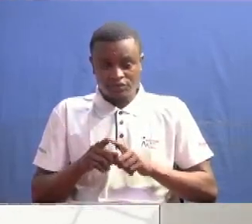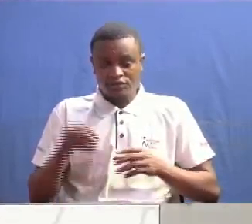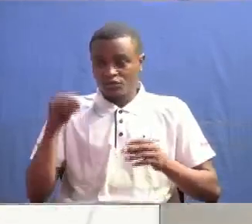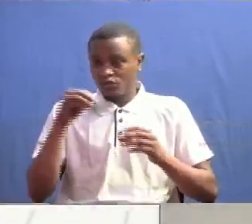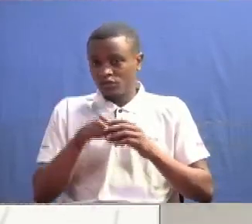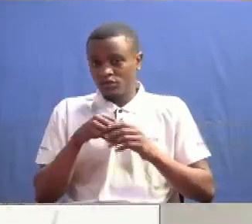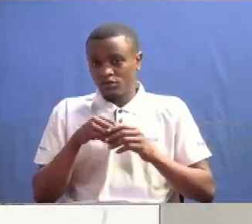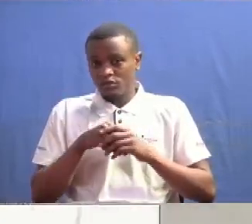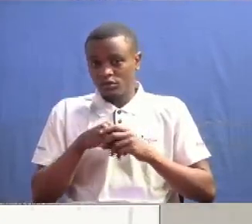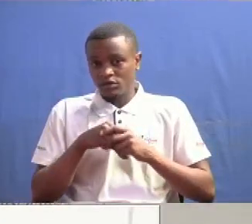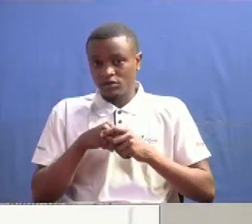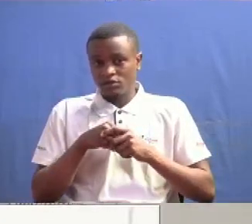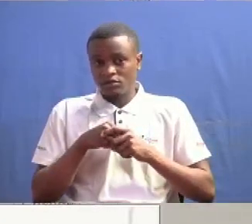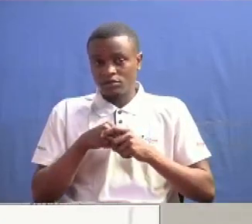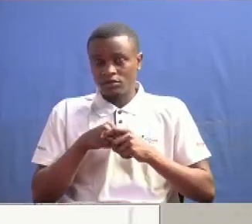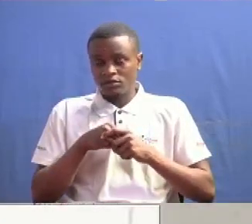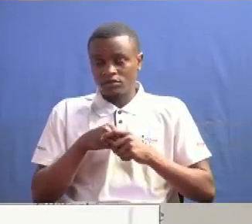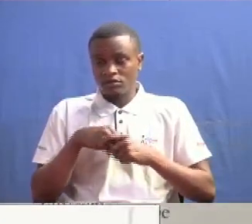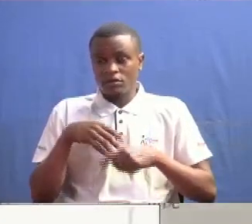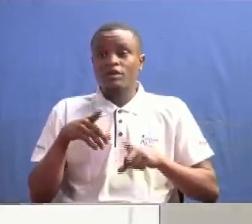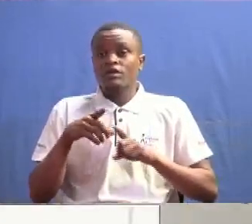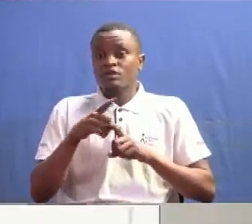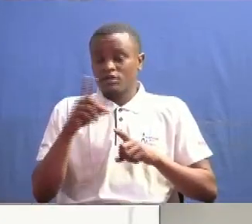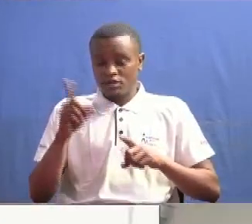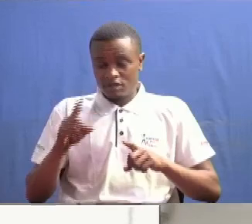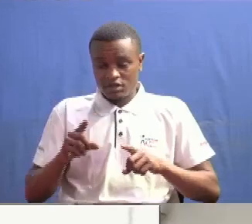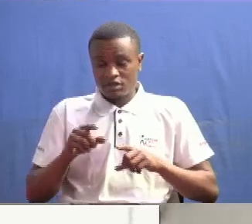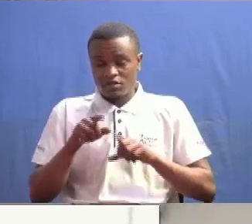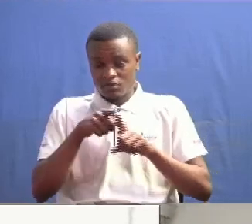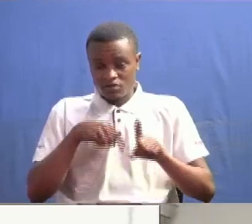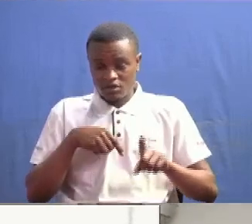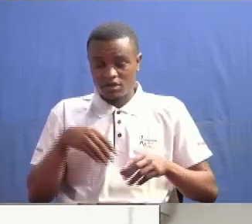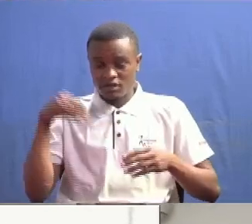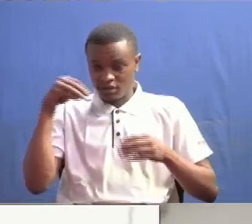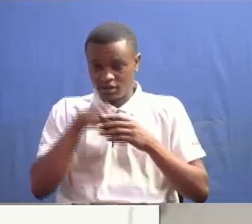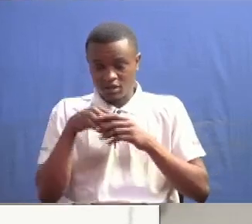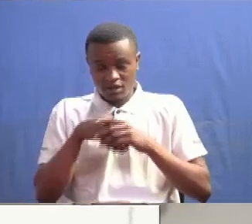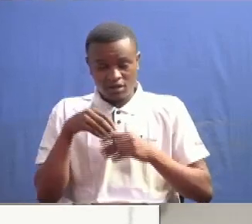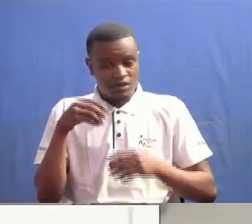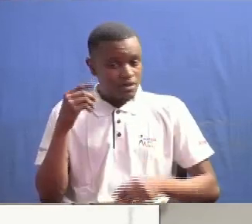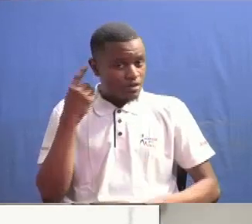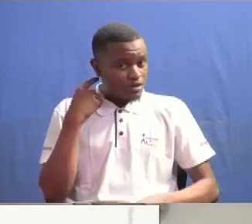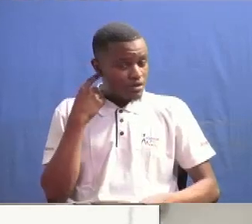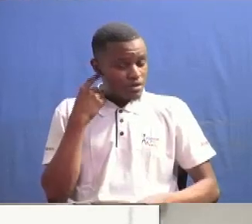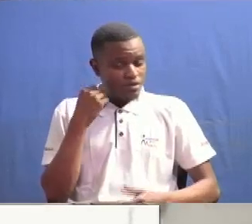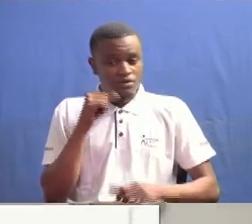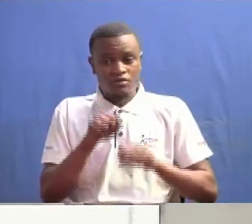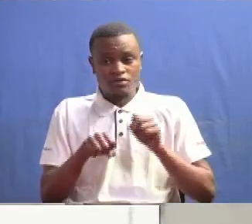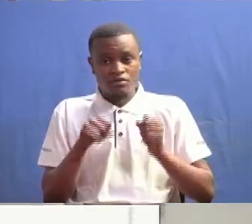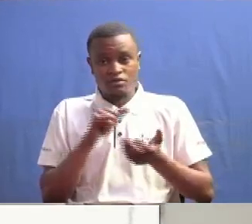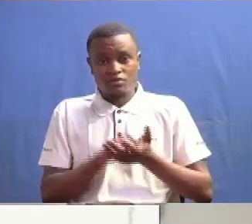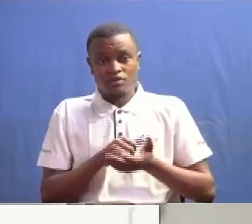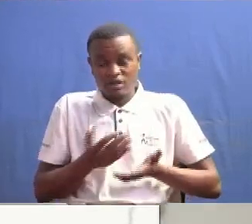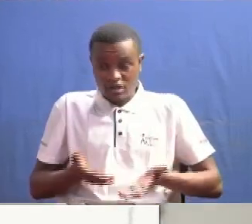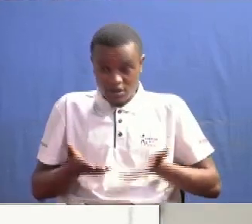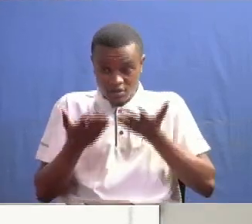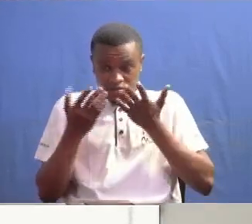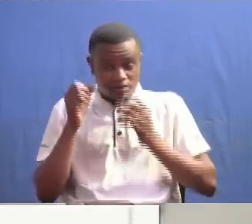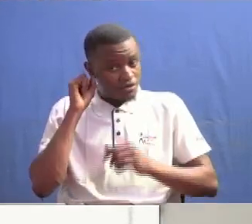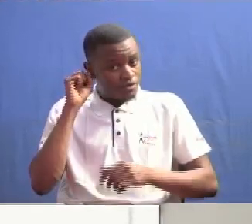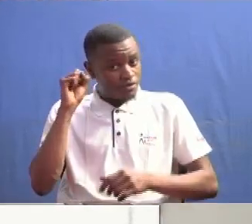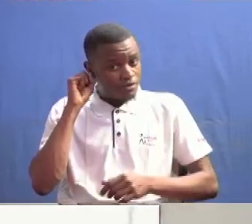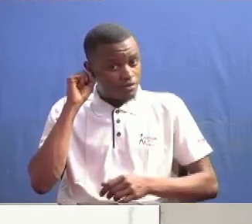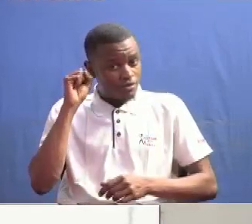what we call a wire, that is inserted inside their inner ear so that it can stimulate. It collects sound